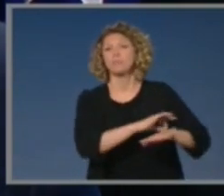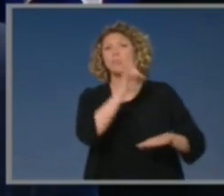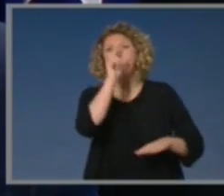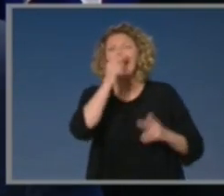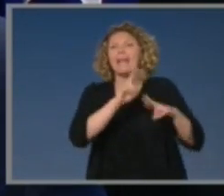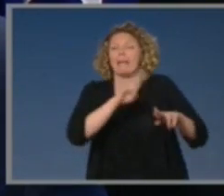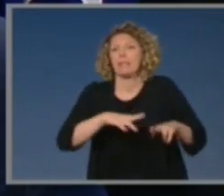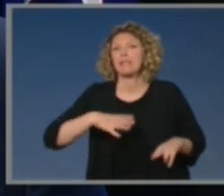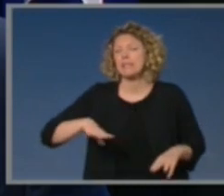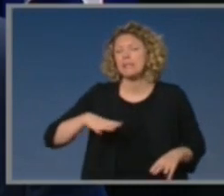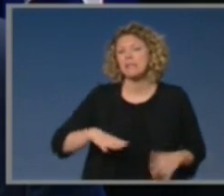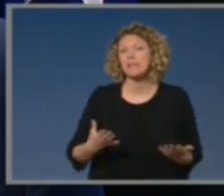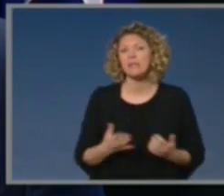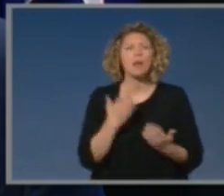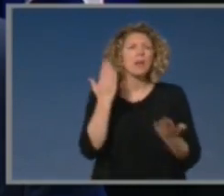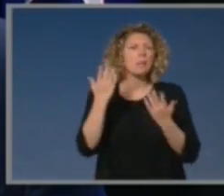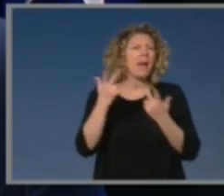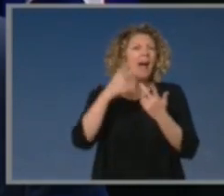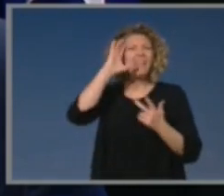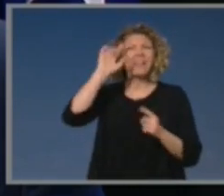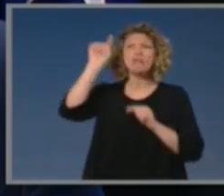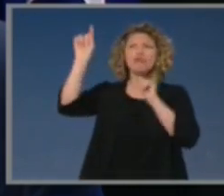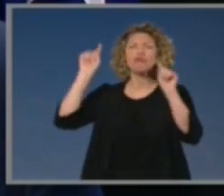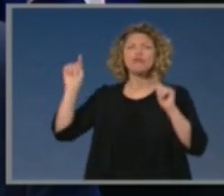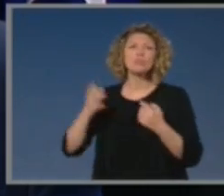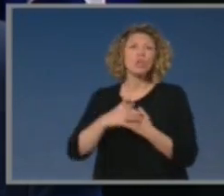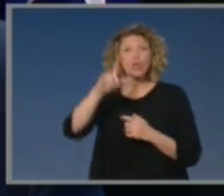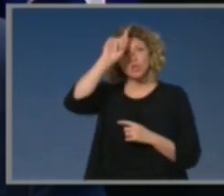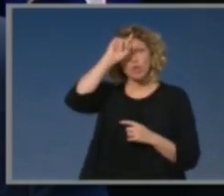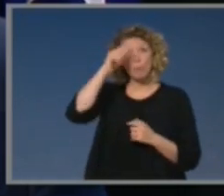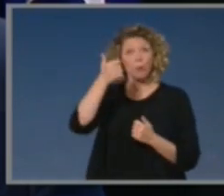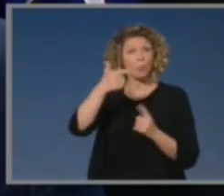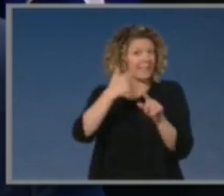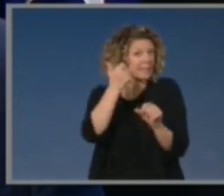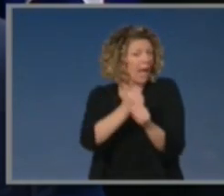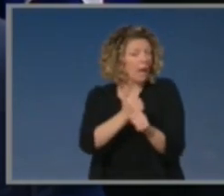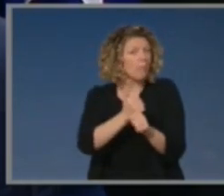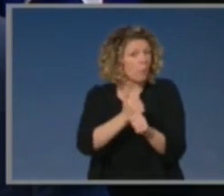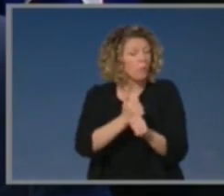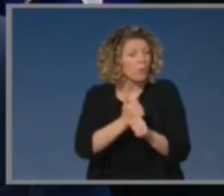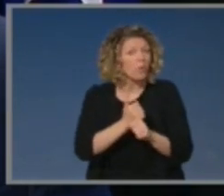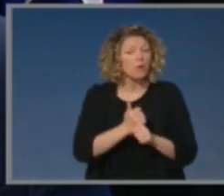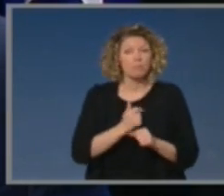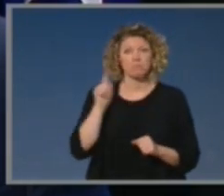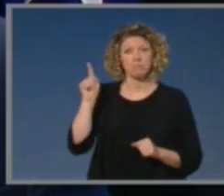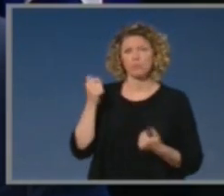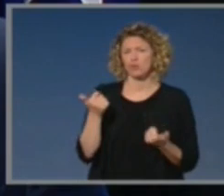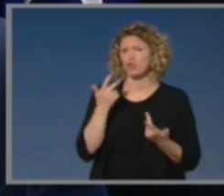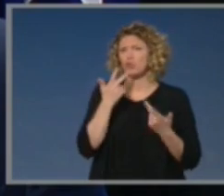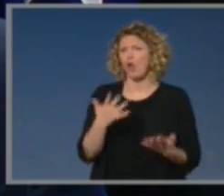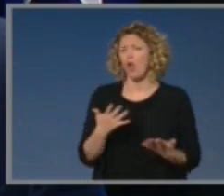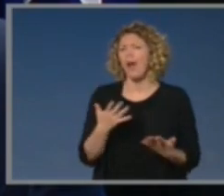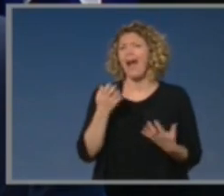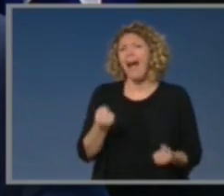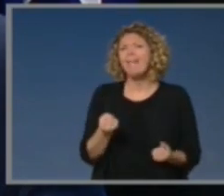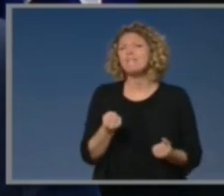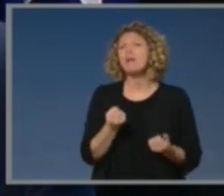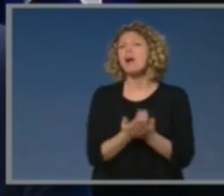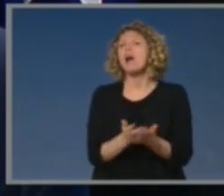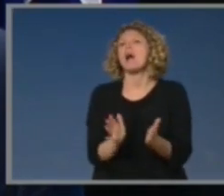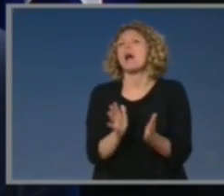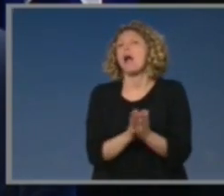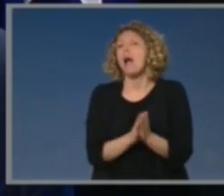mirrored by many other countries, and I think Germany is a good example of that. And they provide a good guide, as we do to